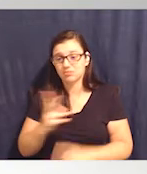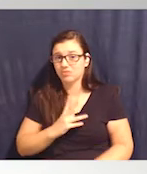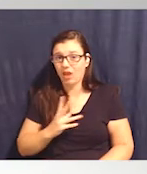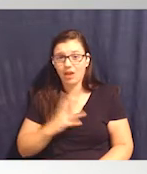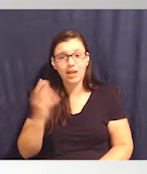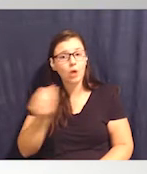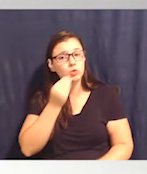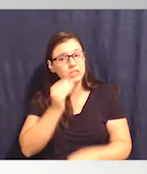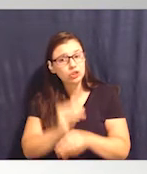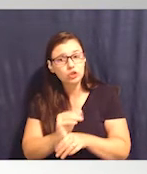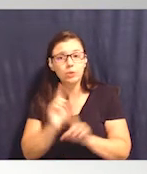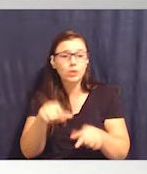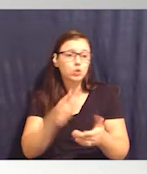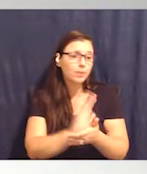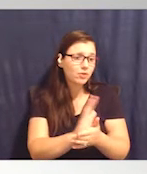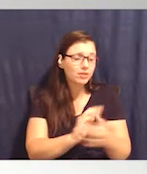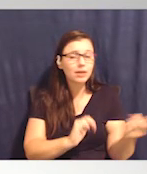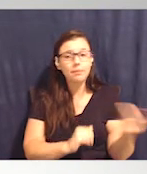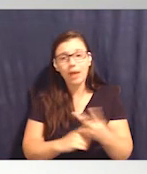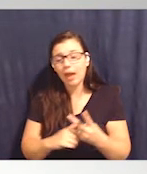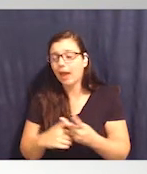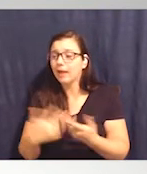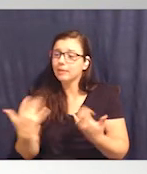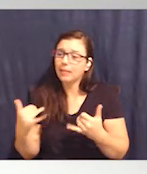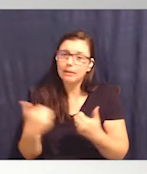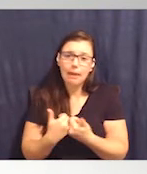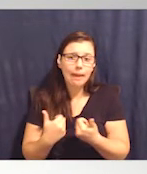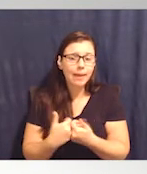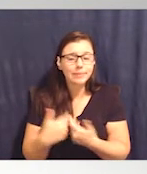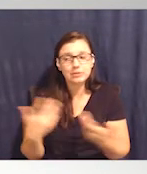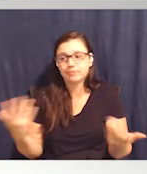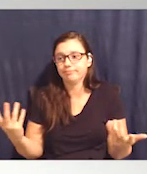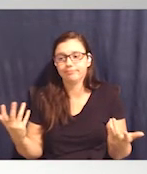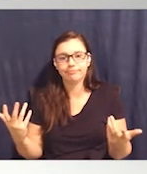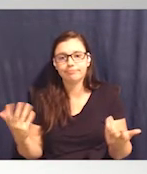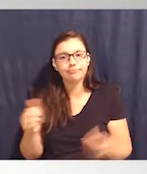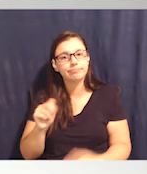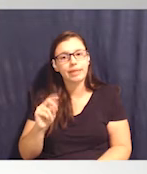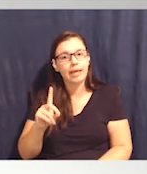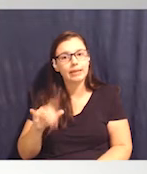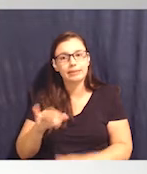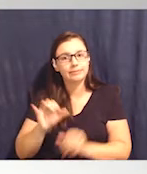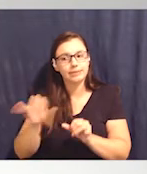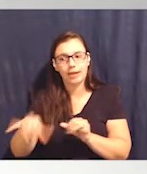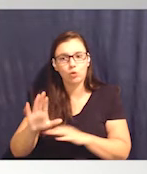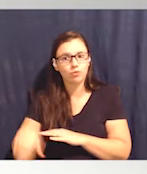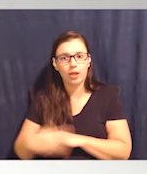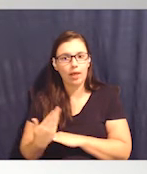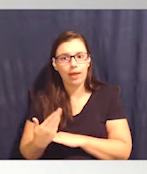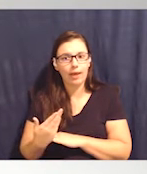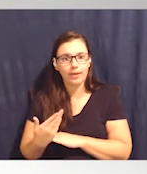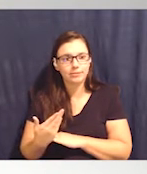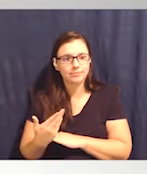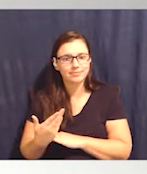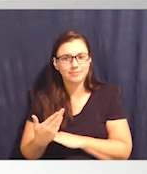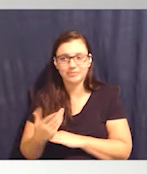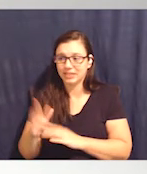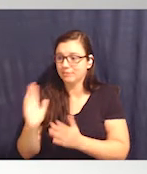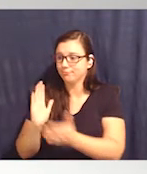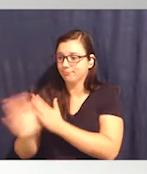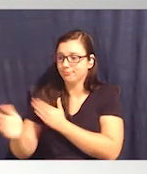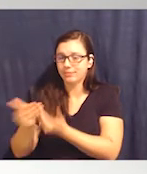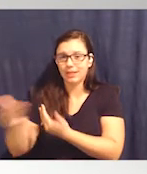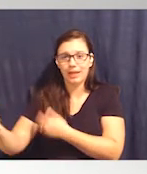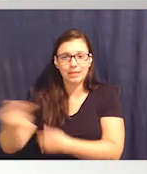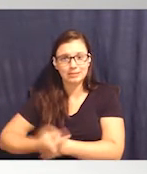back, hung up, played games. Andy spent the night. He went on his way the next day. And it was